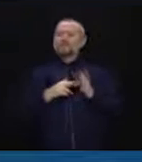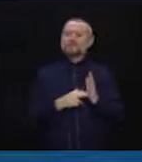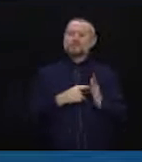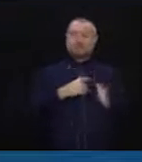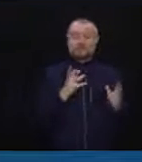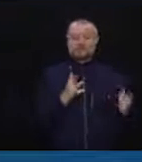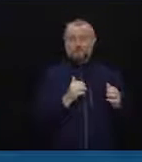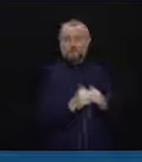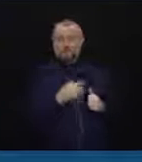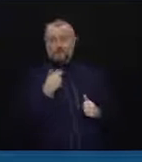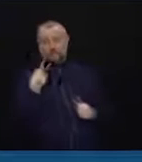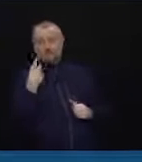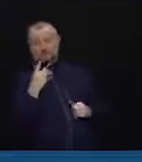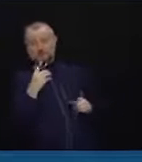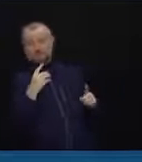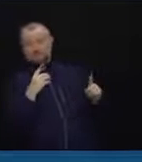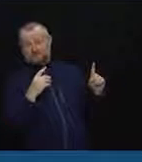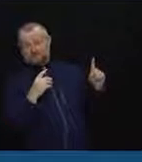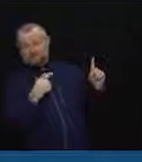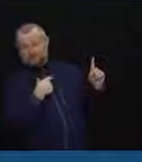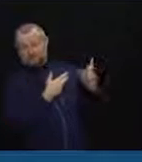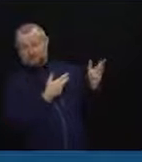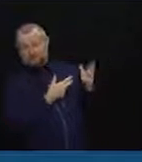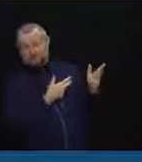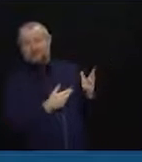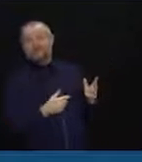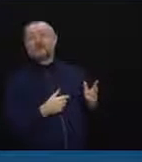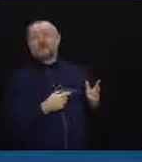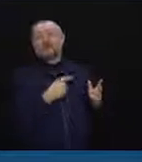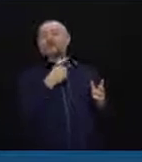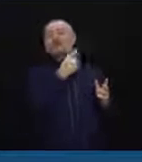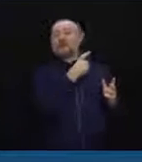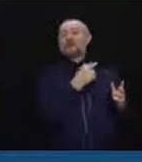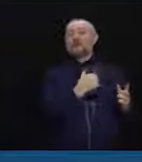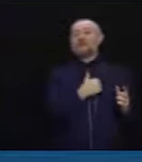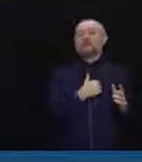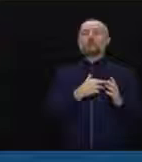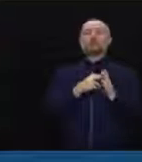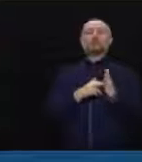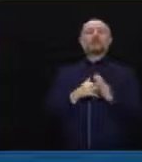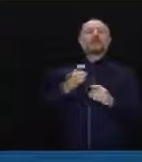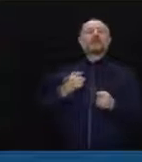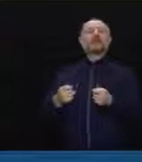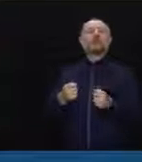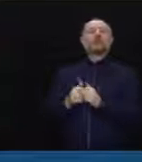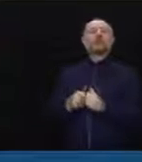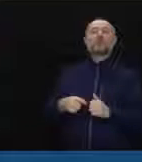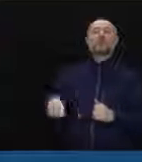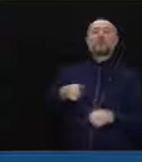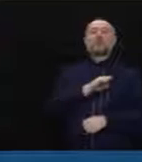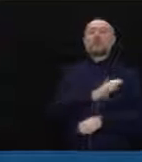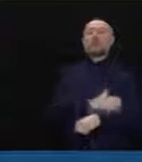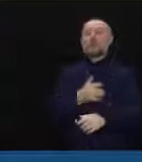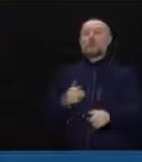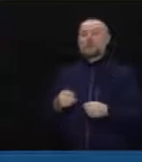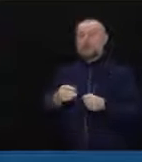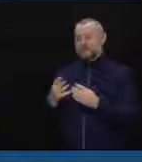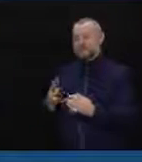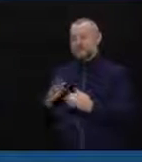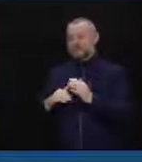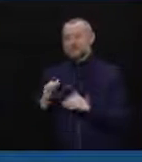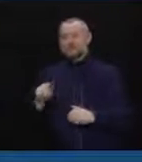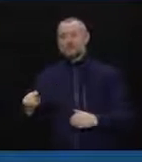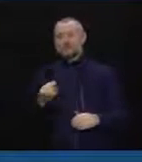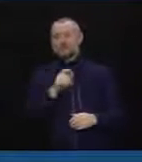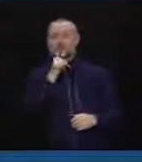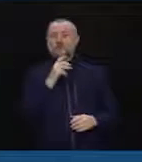flexibility because they have regulatory power over institutions that accept Medicaid. So we are going to continue to ask people who visit